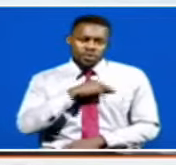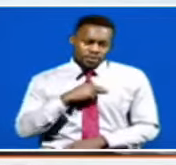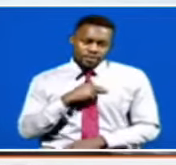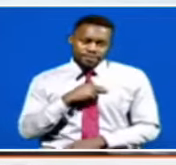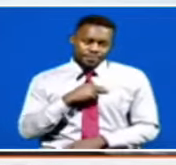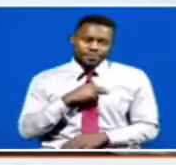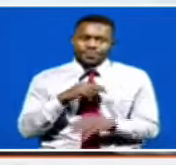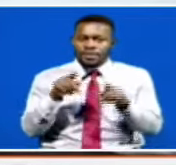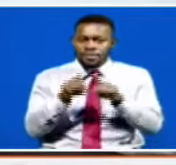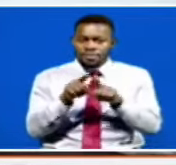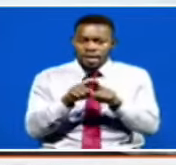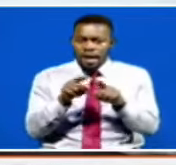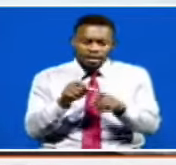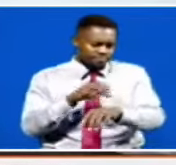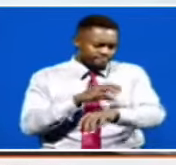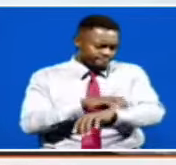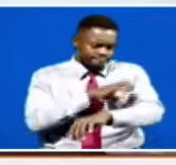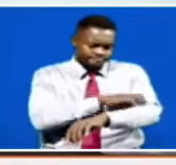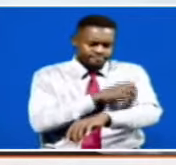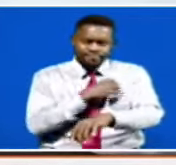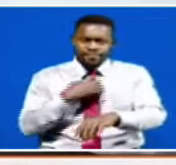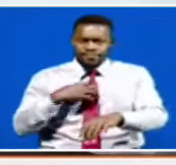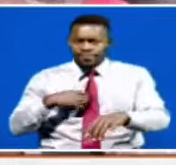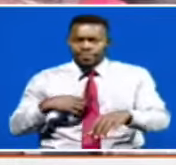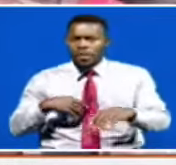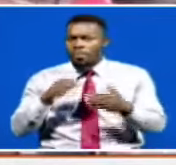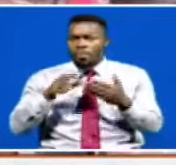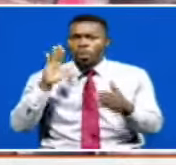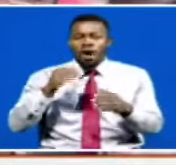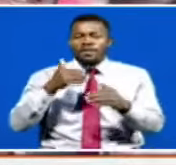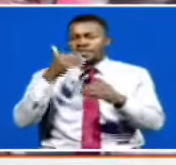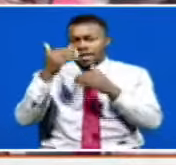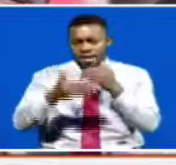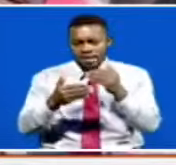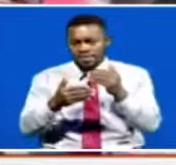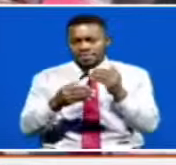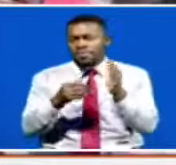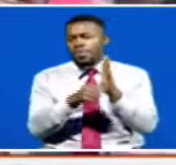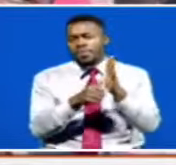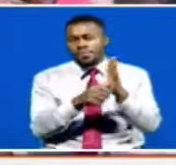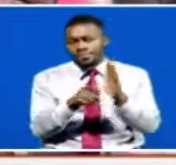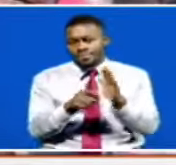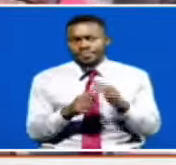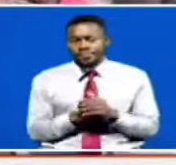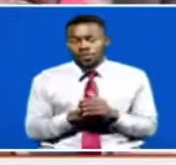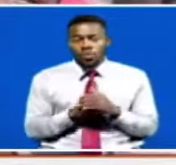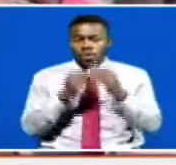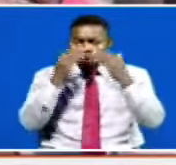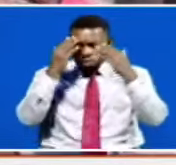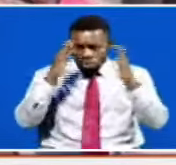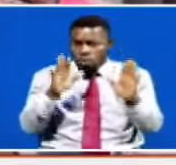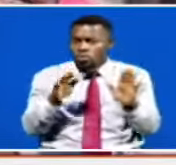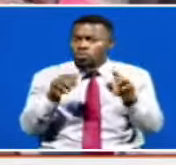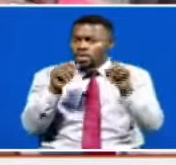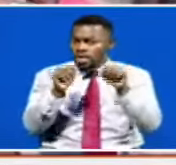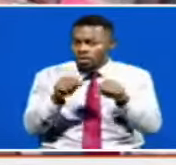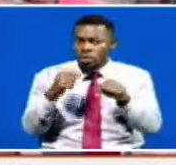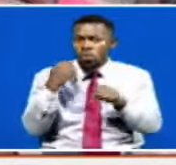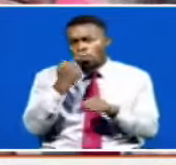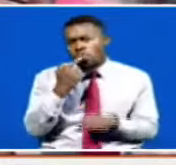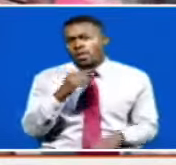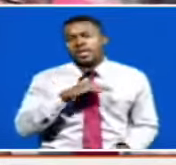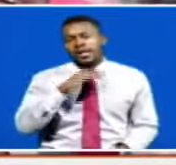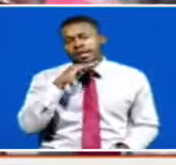is nursing serious wounds at Kombewa Sub-County Hospital. Sasa tukuna ofu, atujui leo itakuwa ni nani.